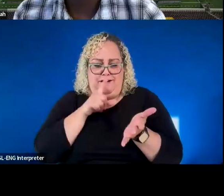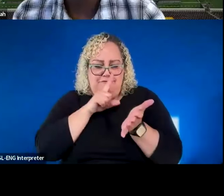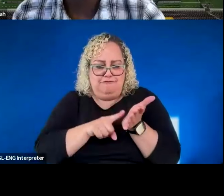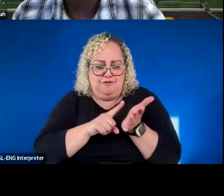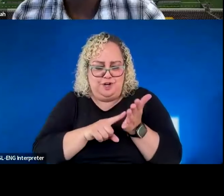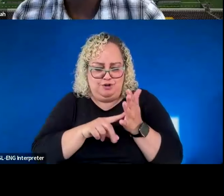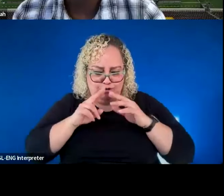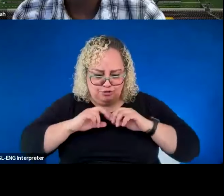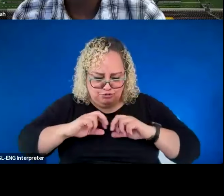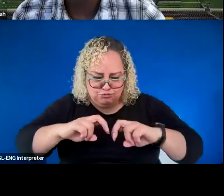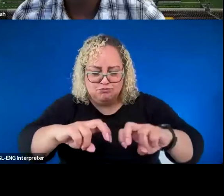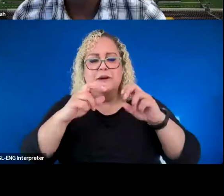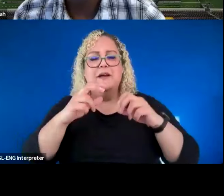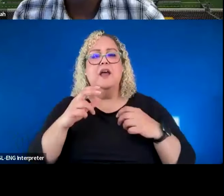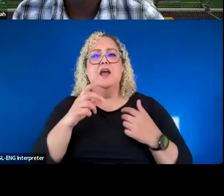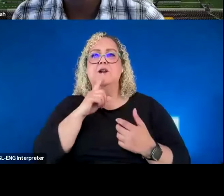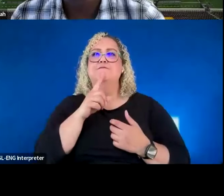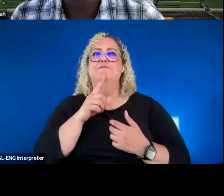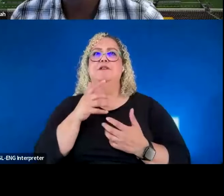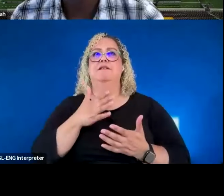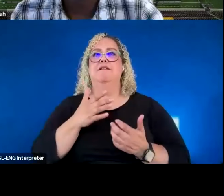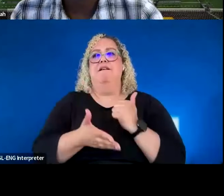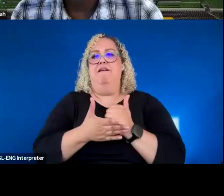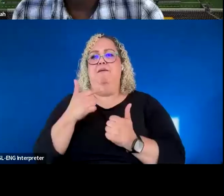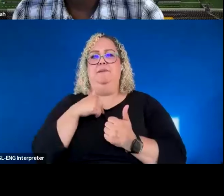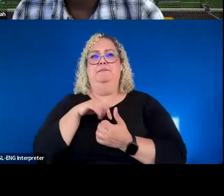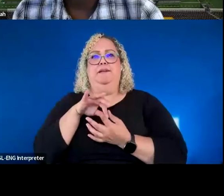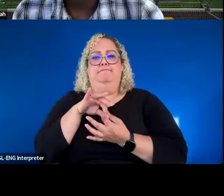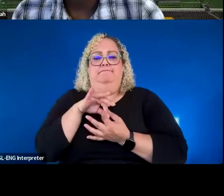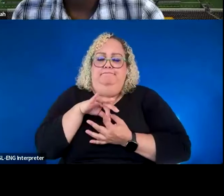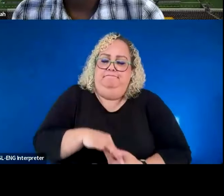so those are my two cents.